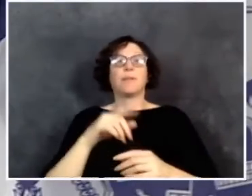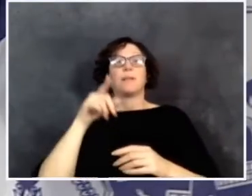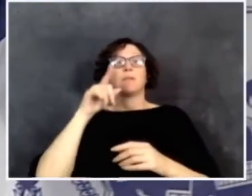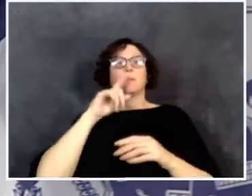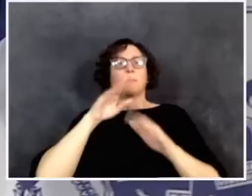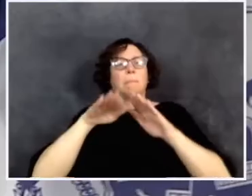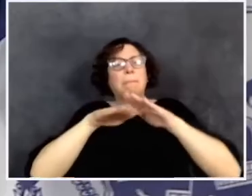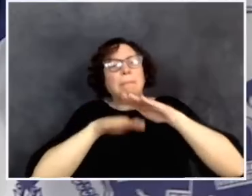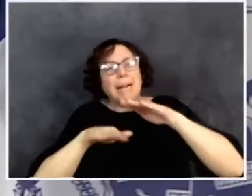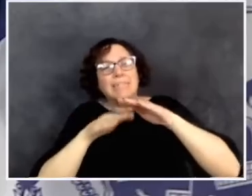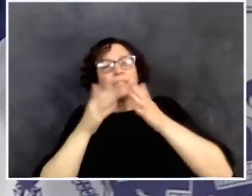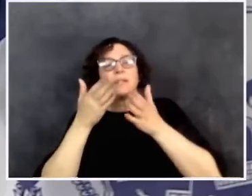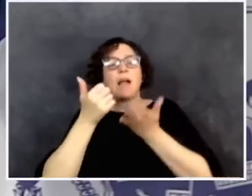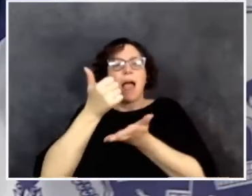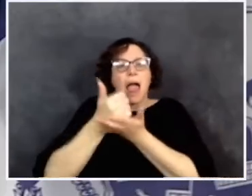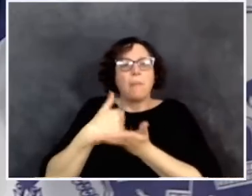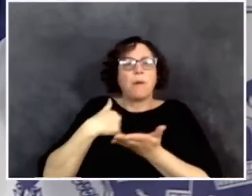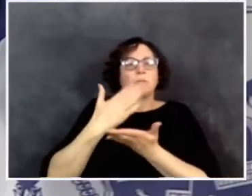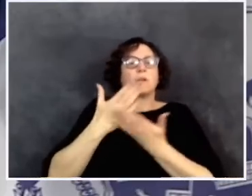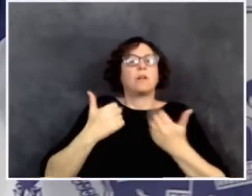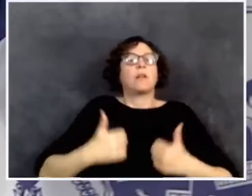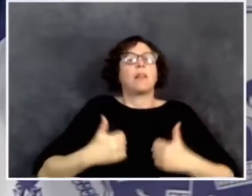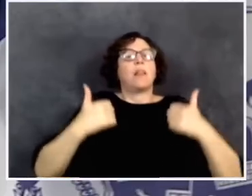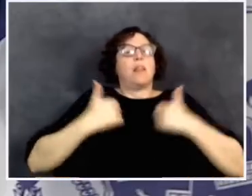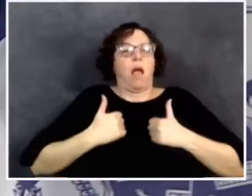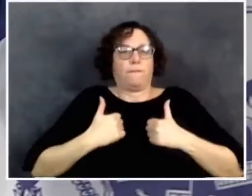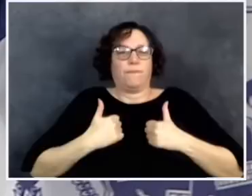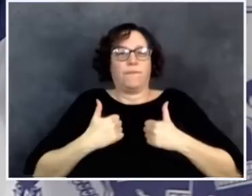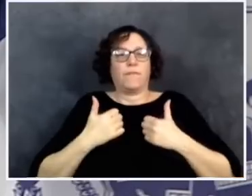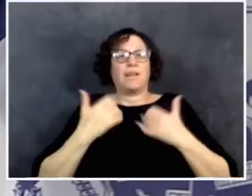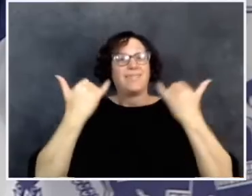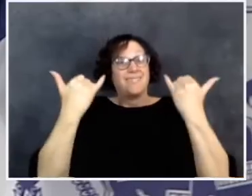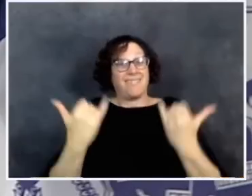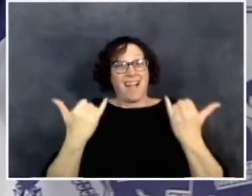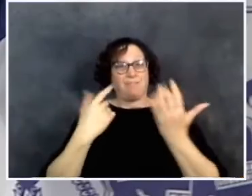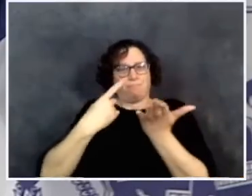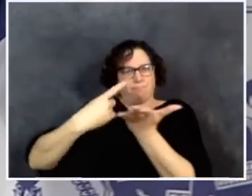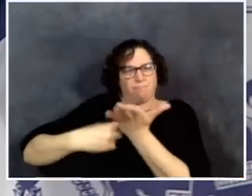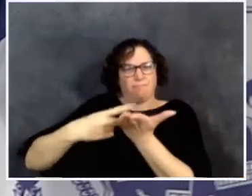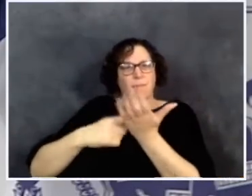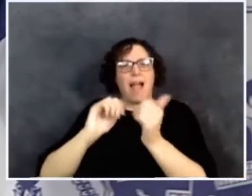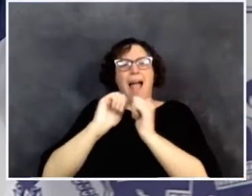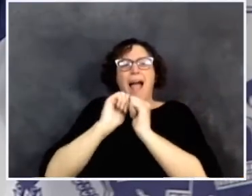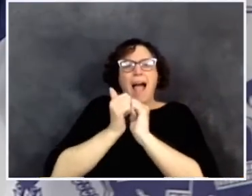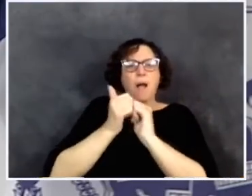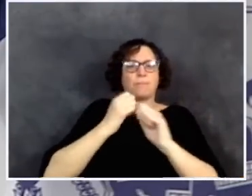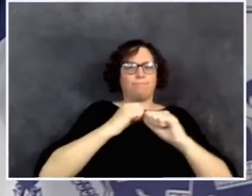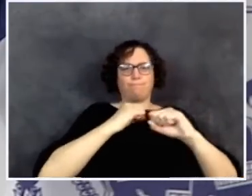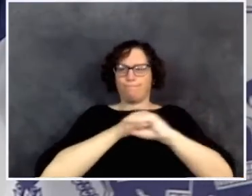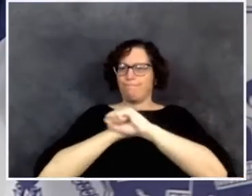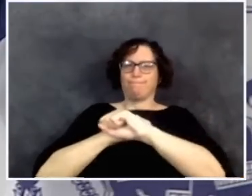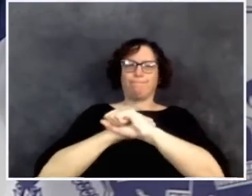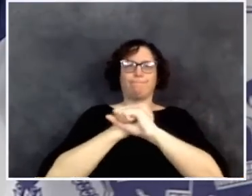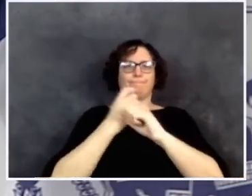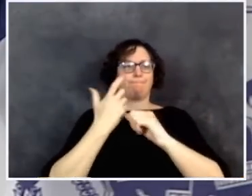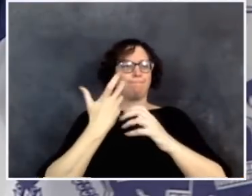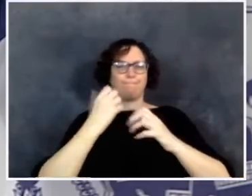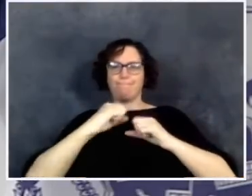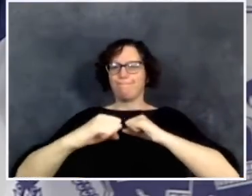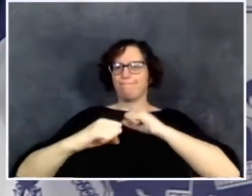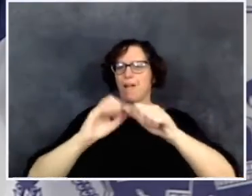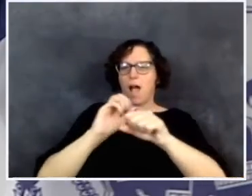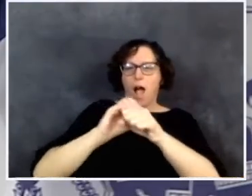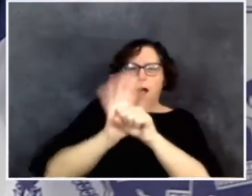this disease and how do we restart our city, largest city in the nation, the linchpin of the American economy. How do we restart it? I've had